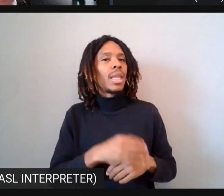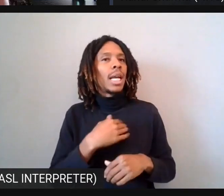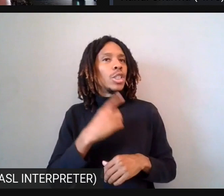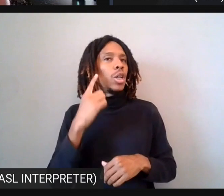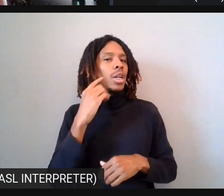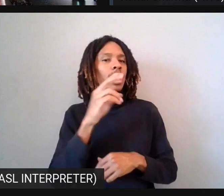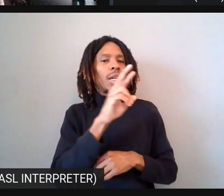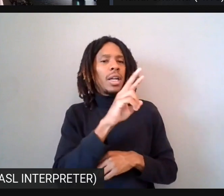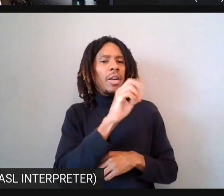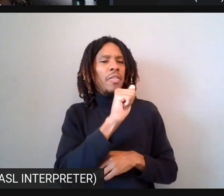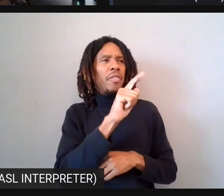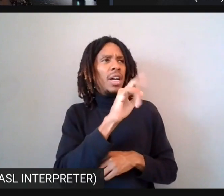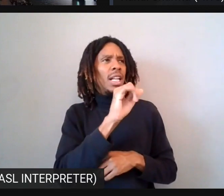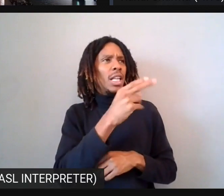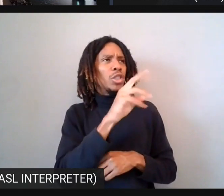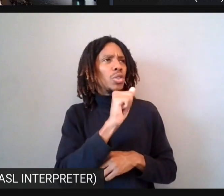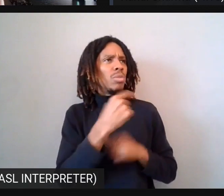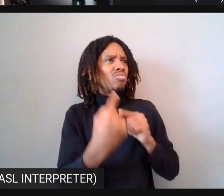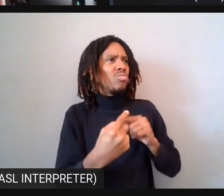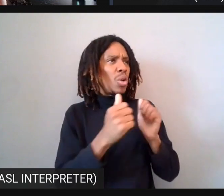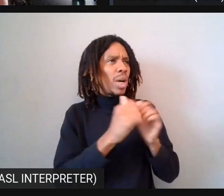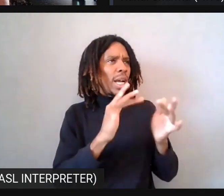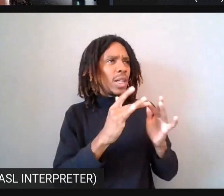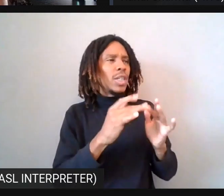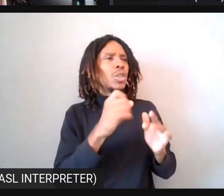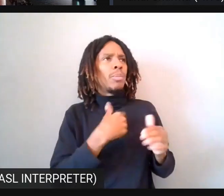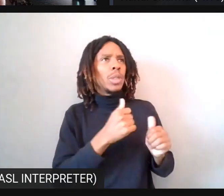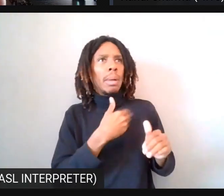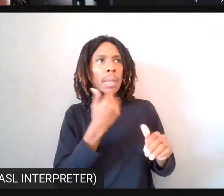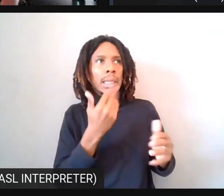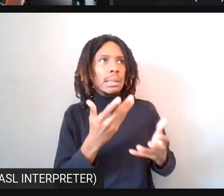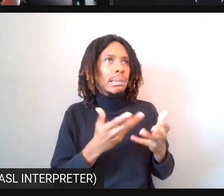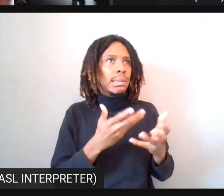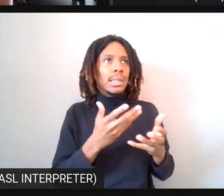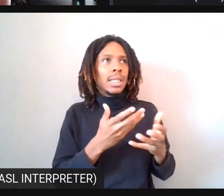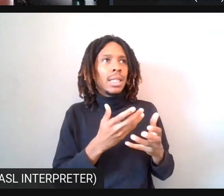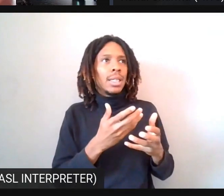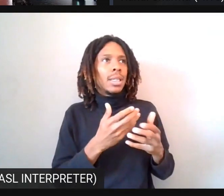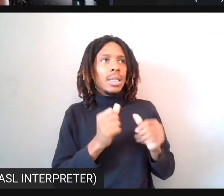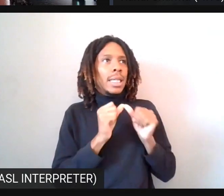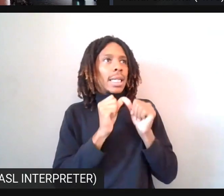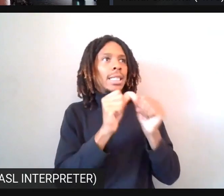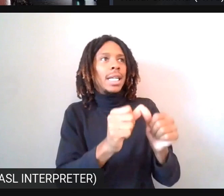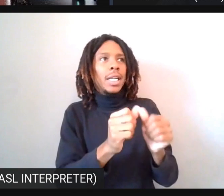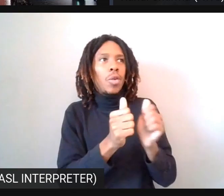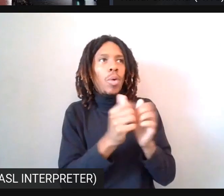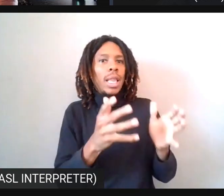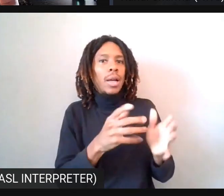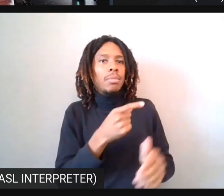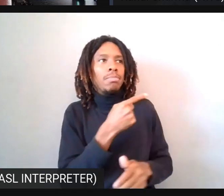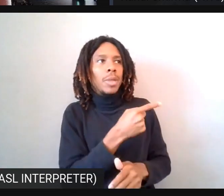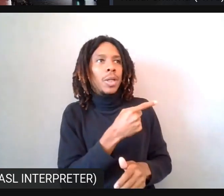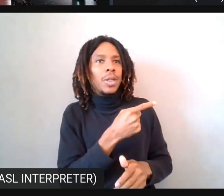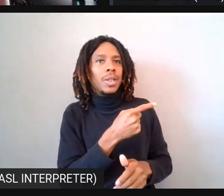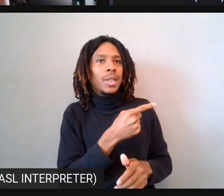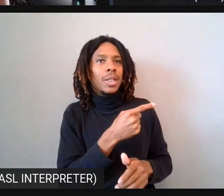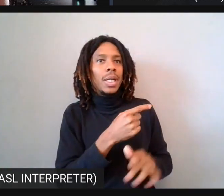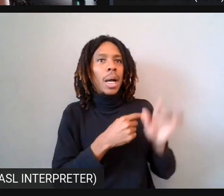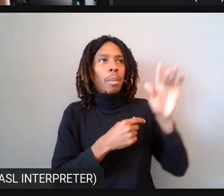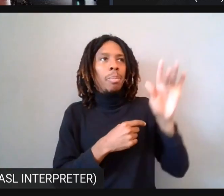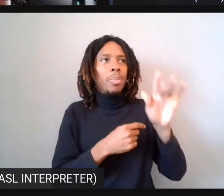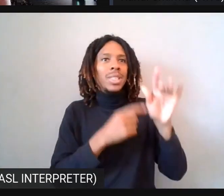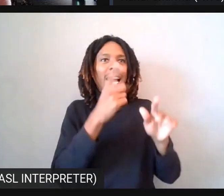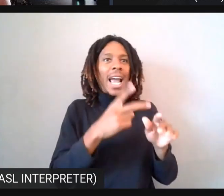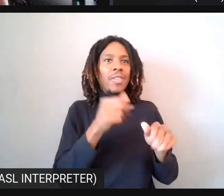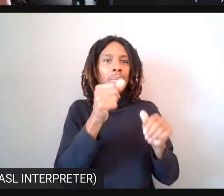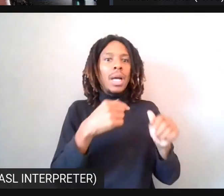having some internet issues, and I'm going to do my absolute best to carry on without her pushing half the buttons. So